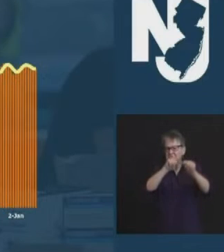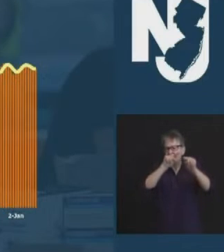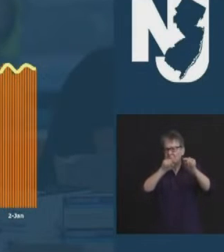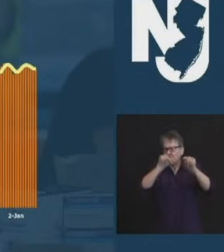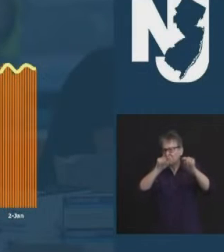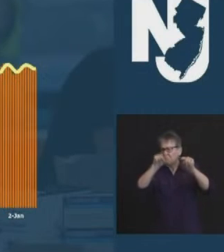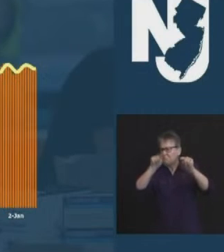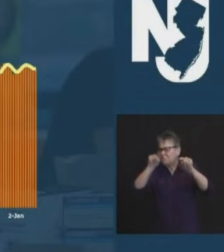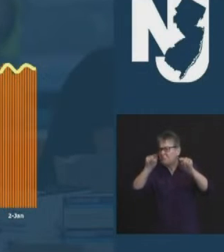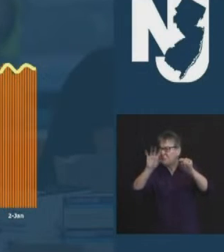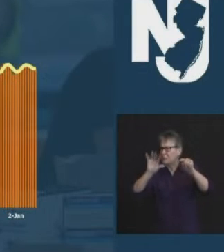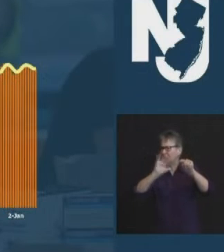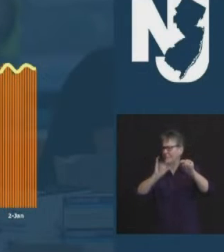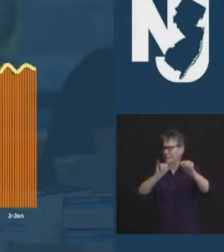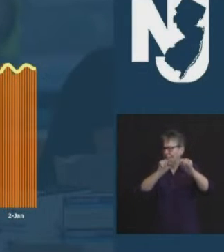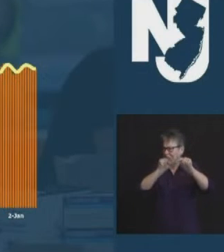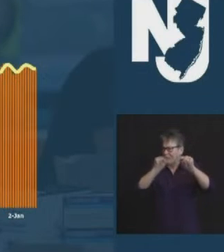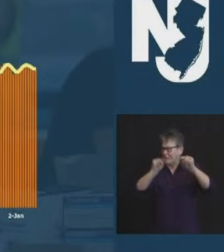3,589,